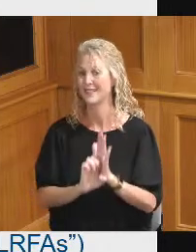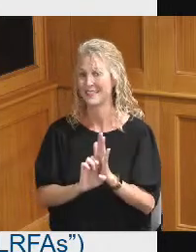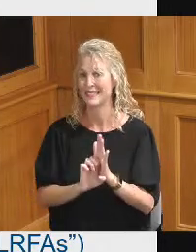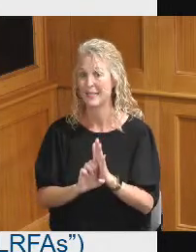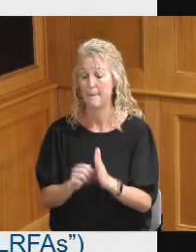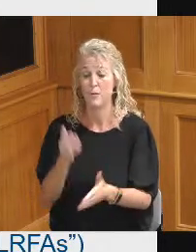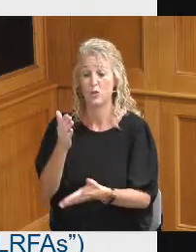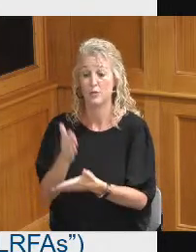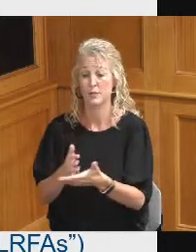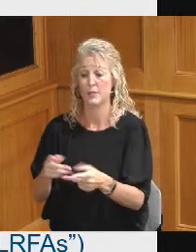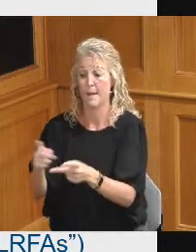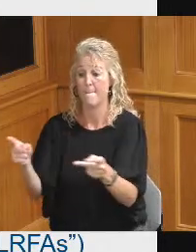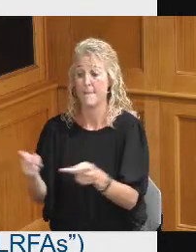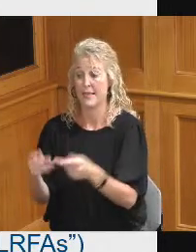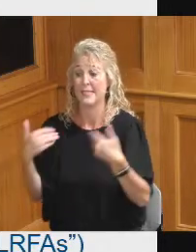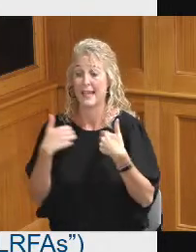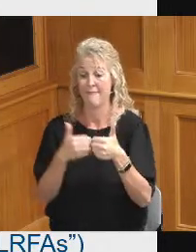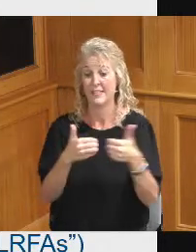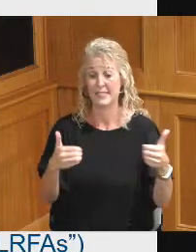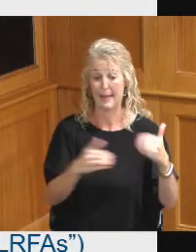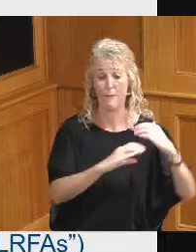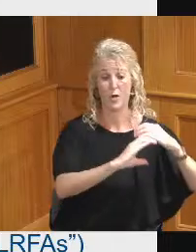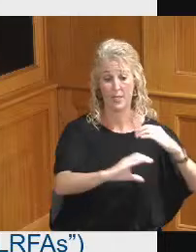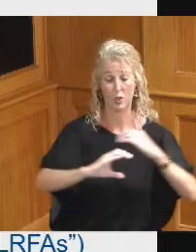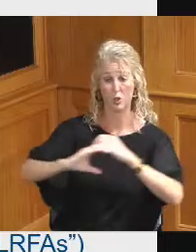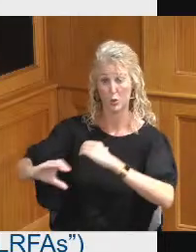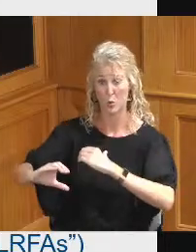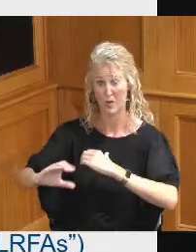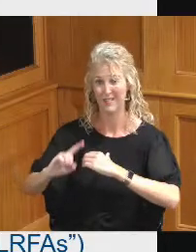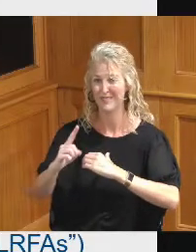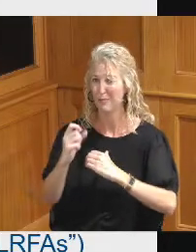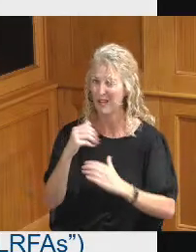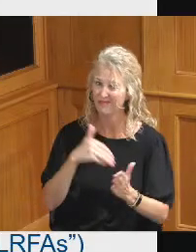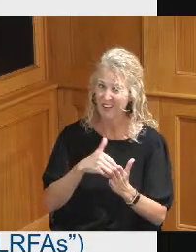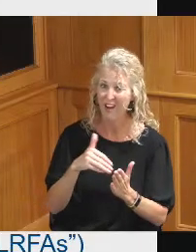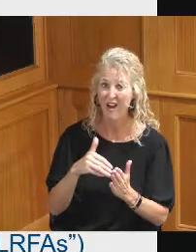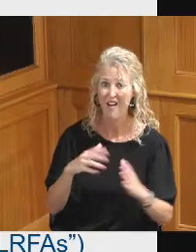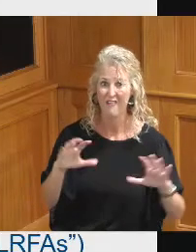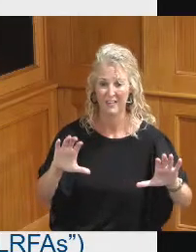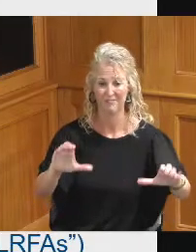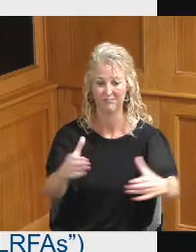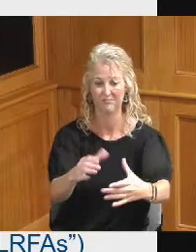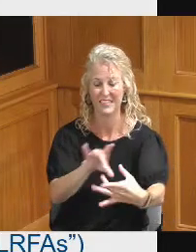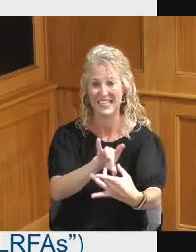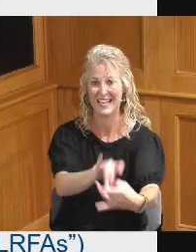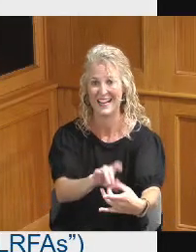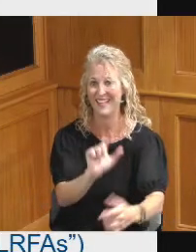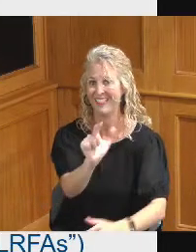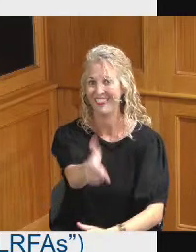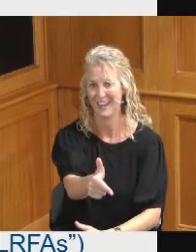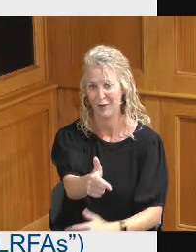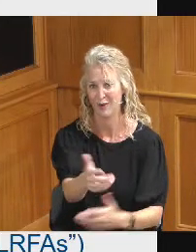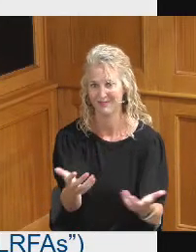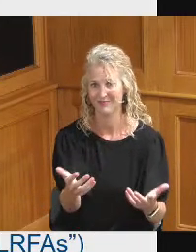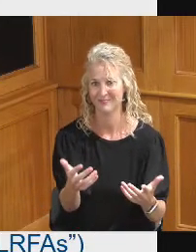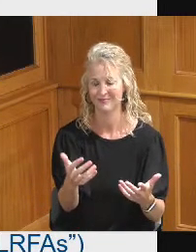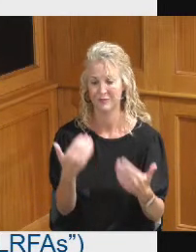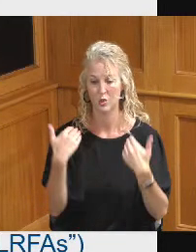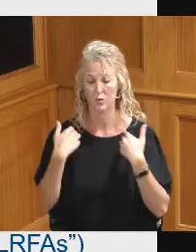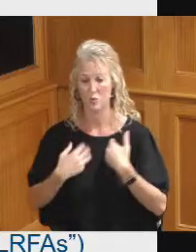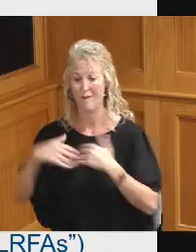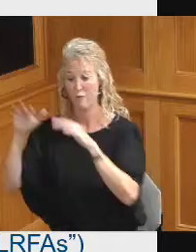separated sanitary sewers, but a lot of times those flow go to storm sewers that may ultimately connect to our